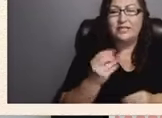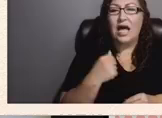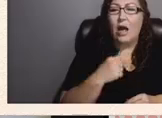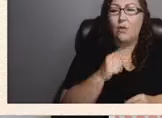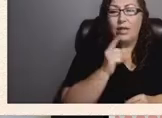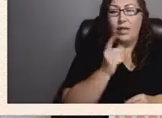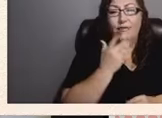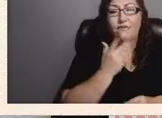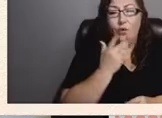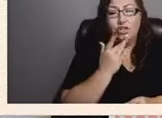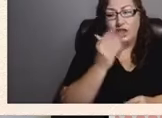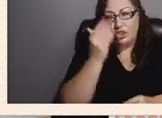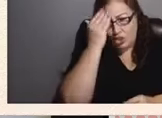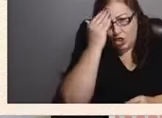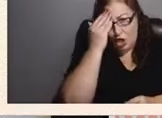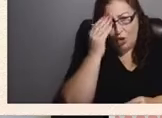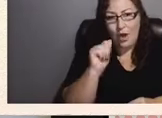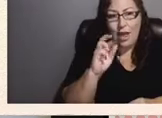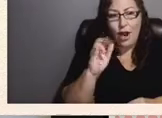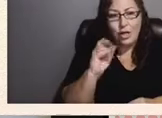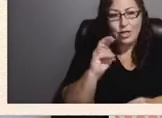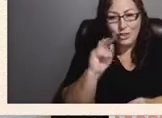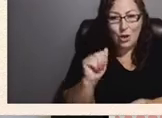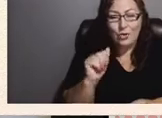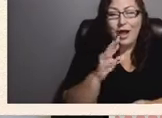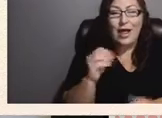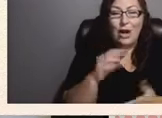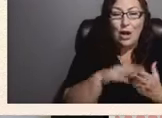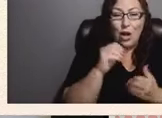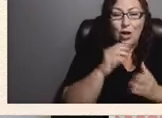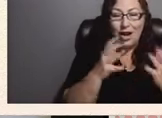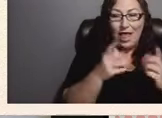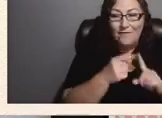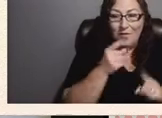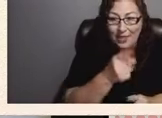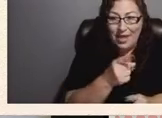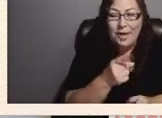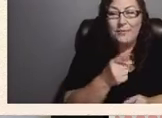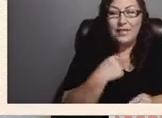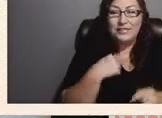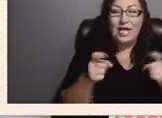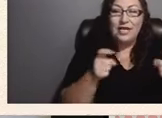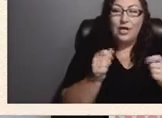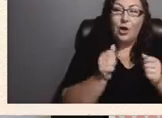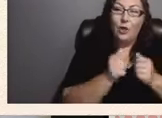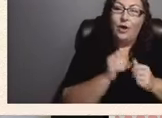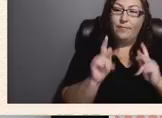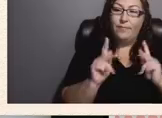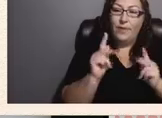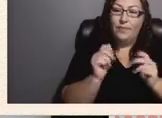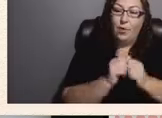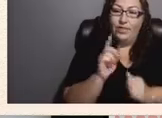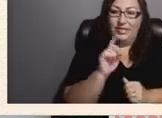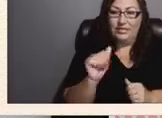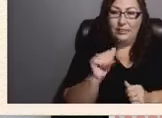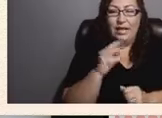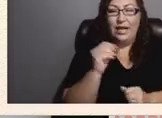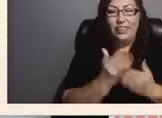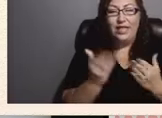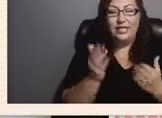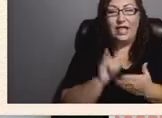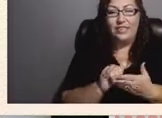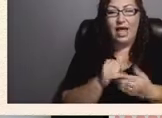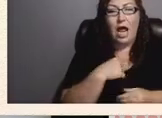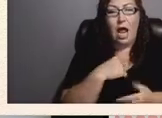to know Arizona and learning a lot from him as I deal with folks with disabilities and things of that nature. I learn a